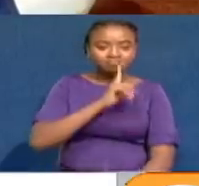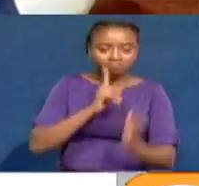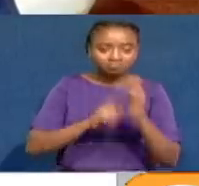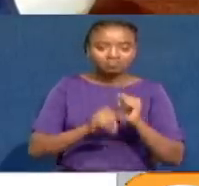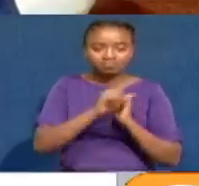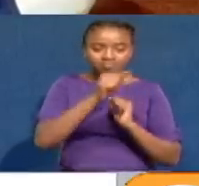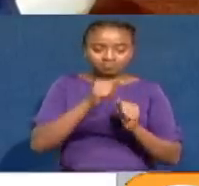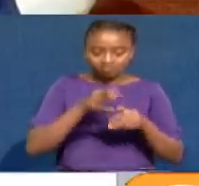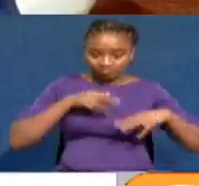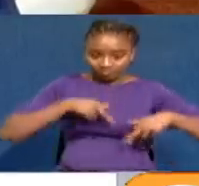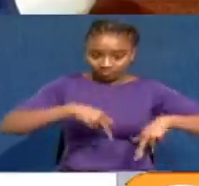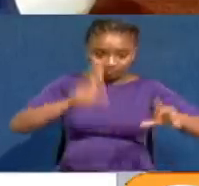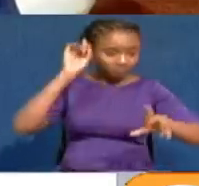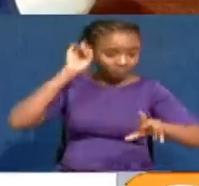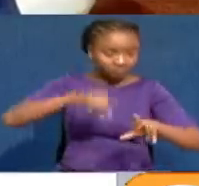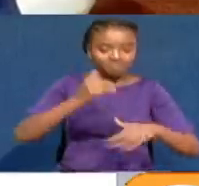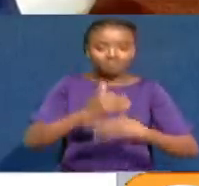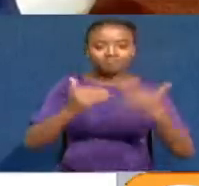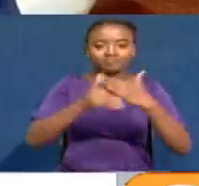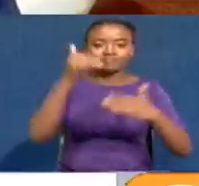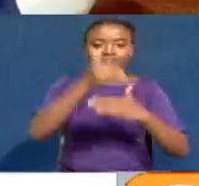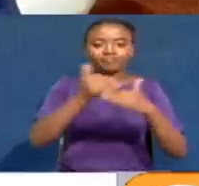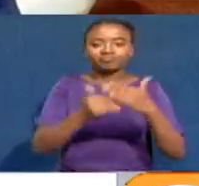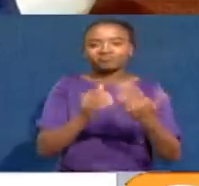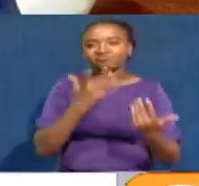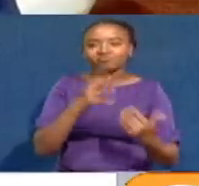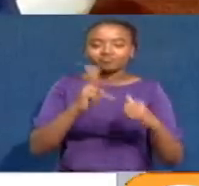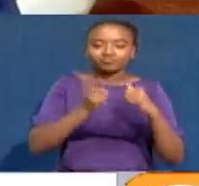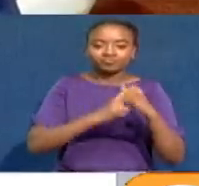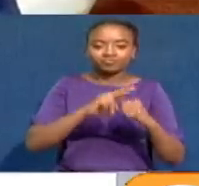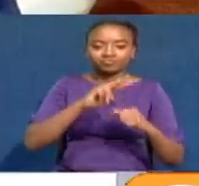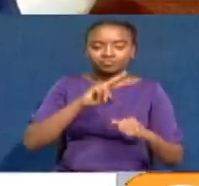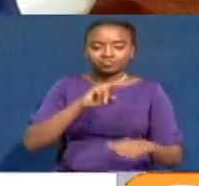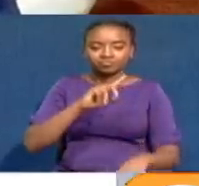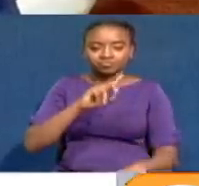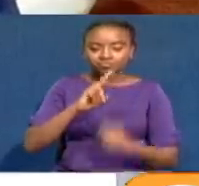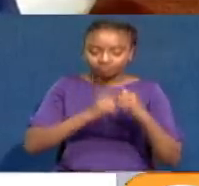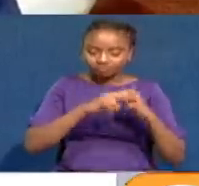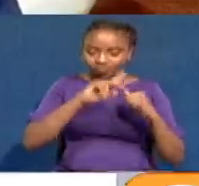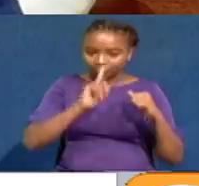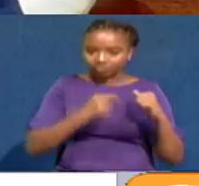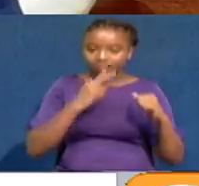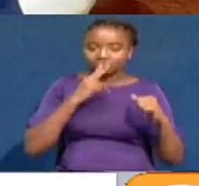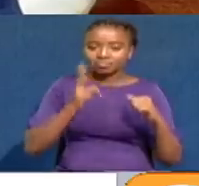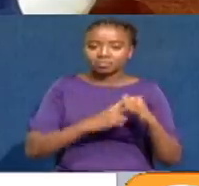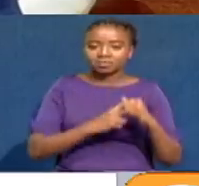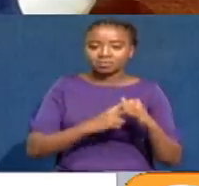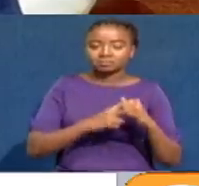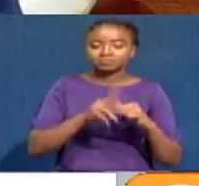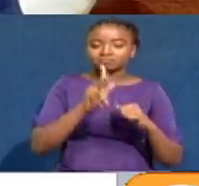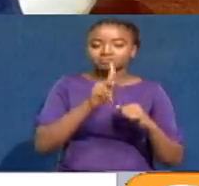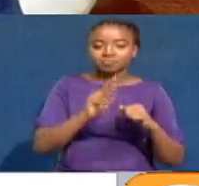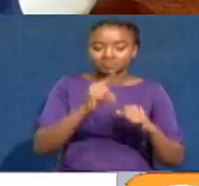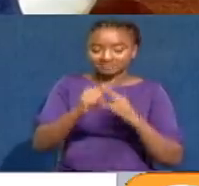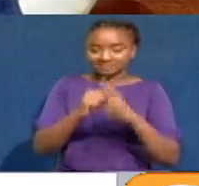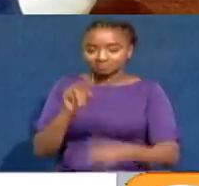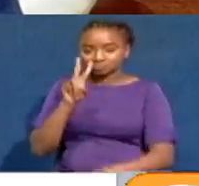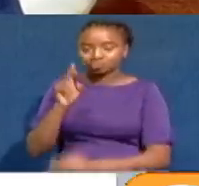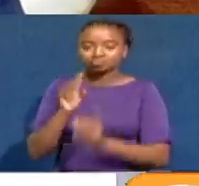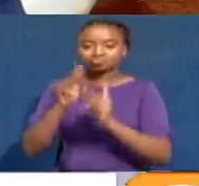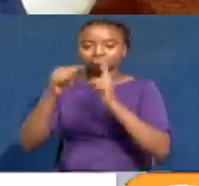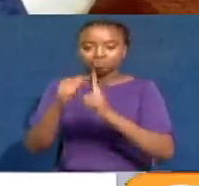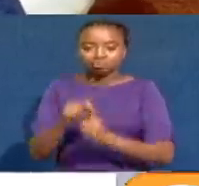by this regime for the last 9 years. To just around 7,700 kilometers. Mm-hmm. If you times that by two, it comes to